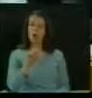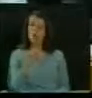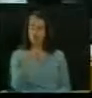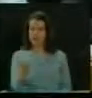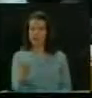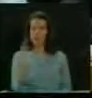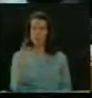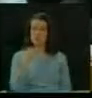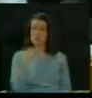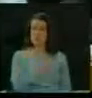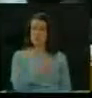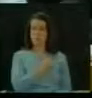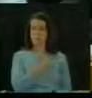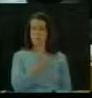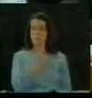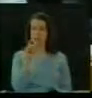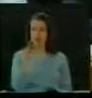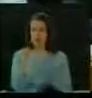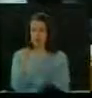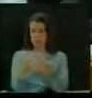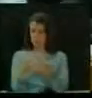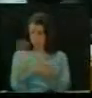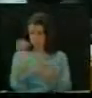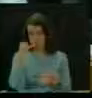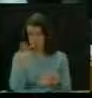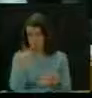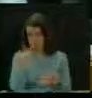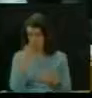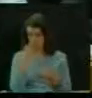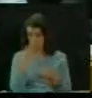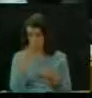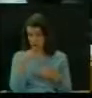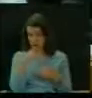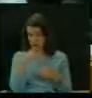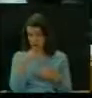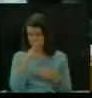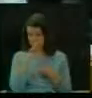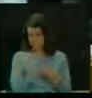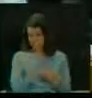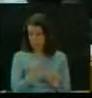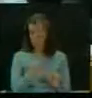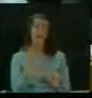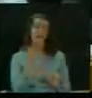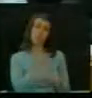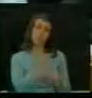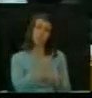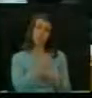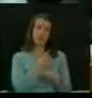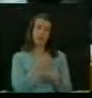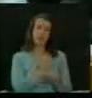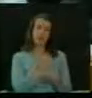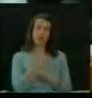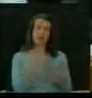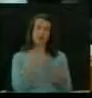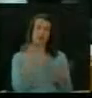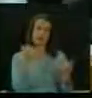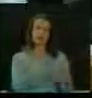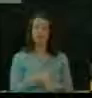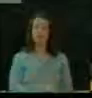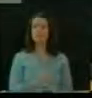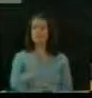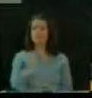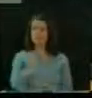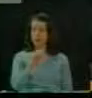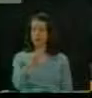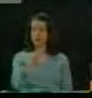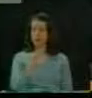ethics panel, and she called and asked if it would be appropriate for her to speak on this, and if it's appropriate, Mr. Chairman, I'd like to ask her to speak at this time. Okay,